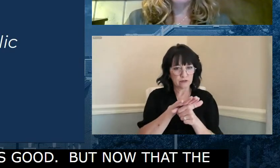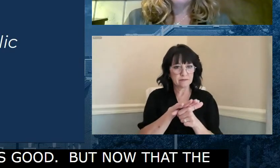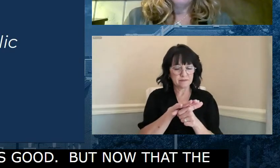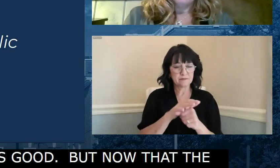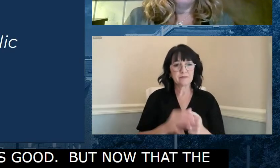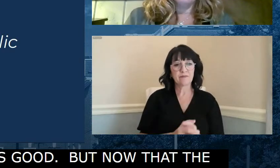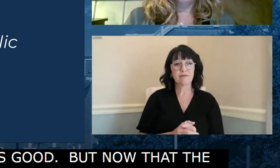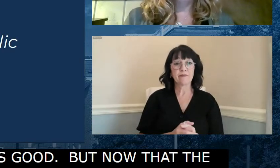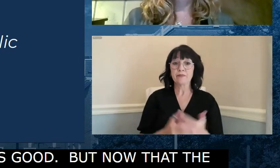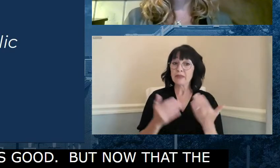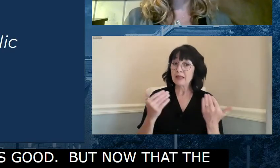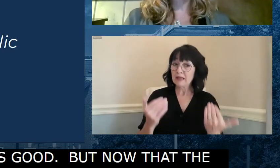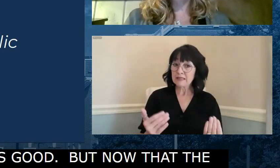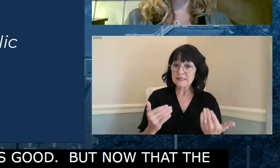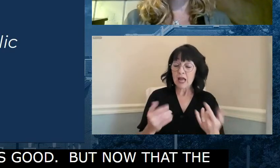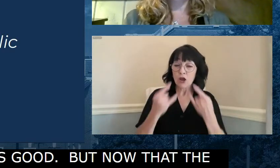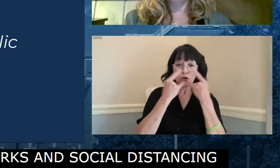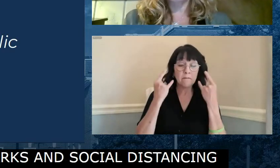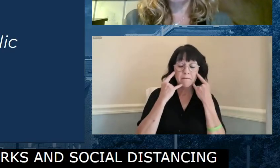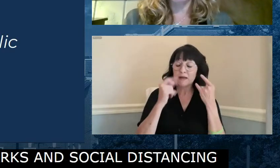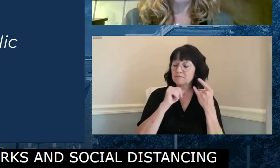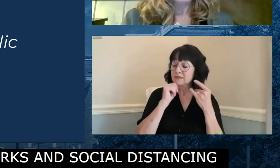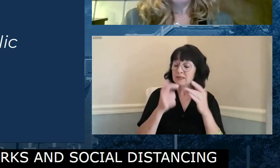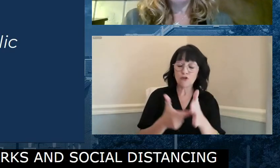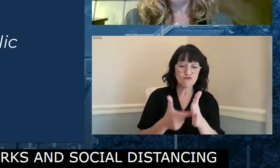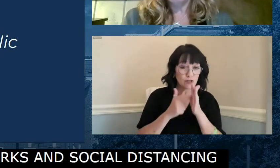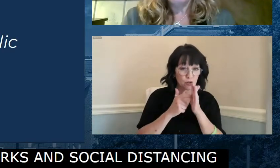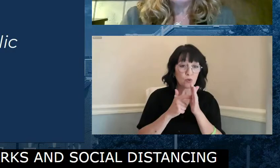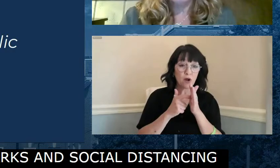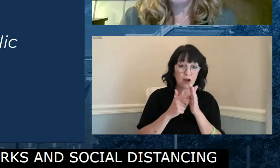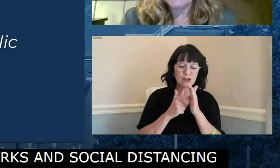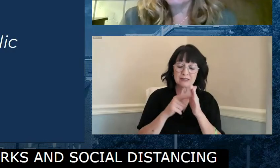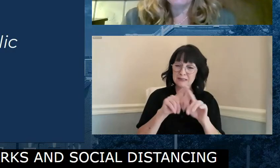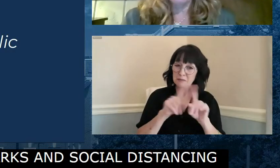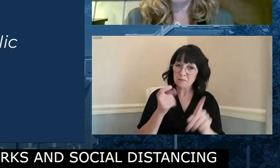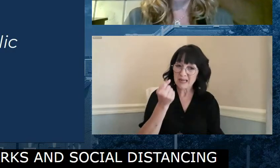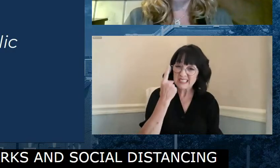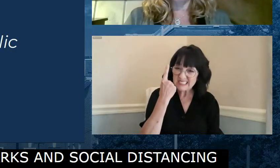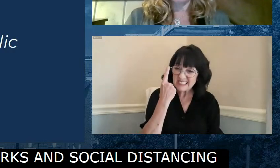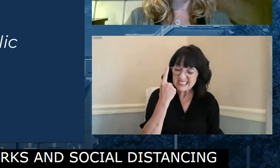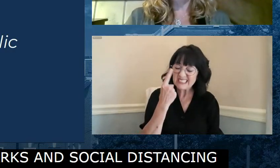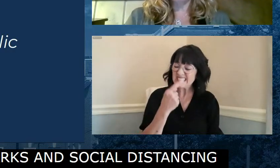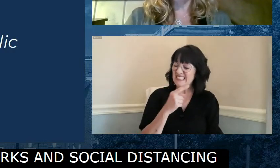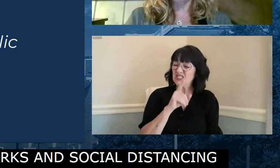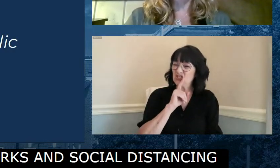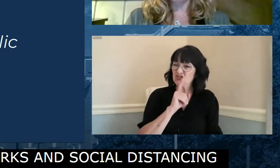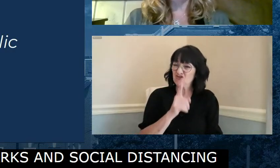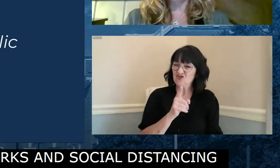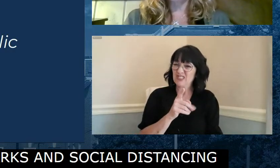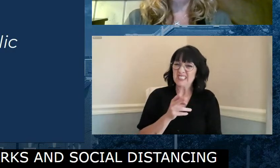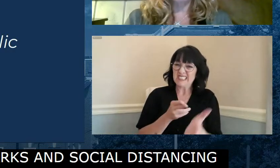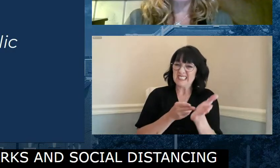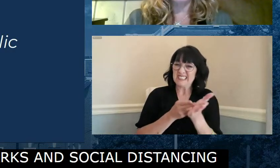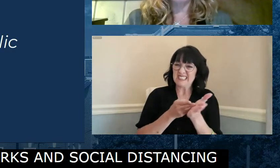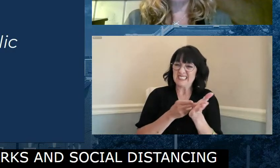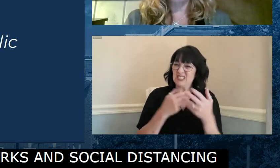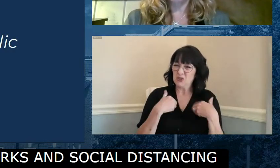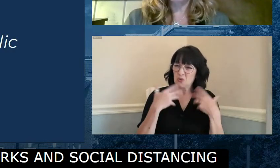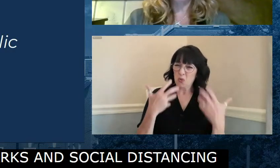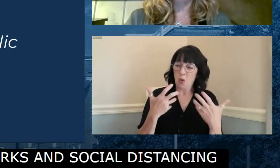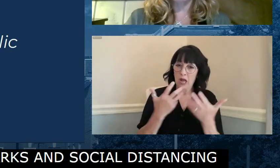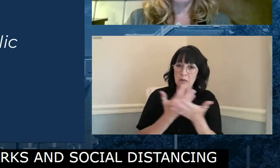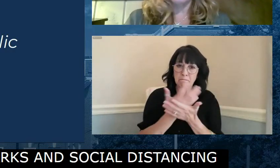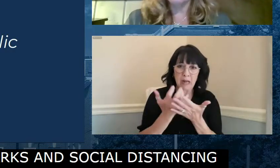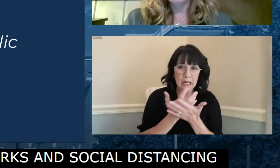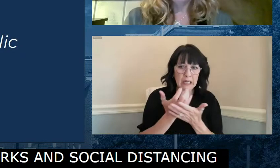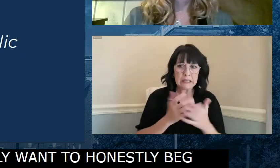required, we really, really want to honestly beg everyone not to get lulled into believing that COVID